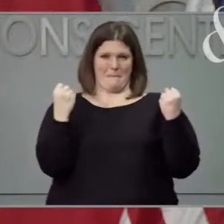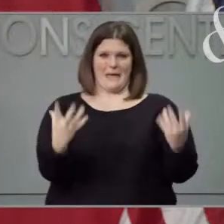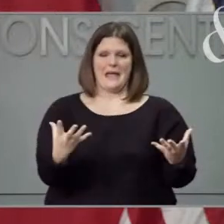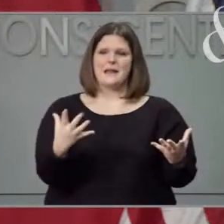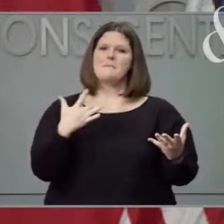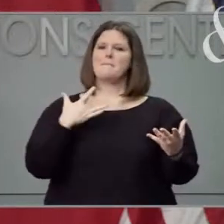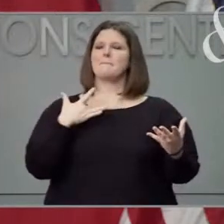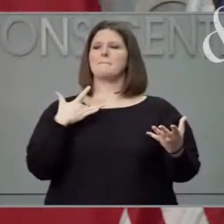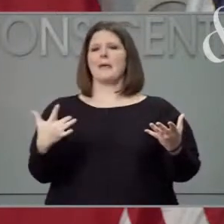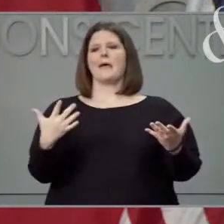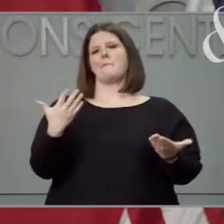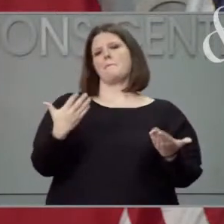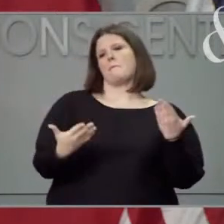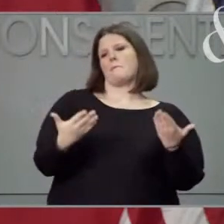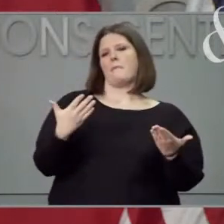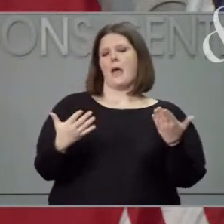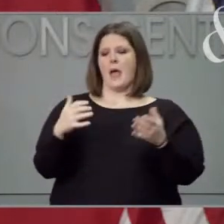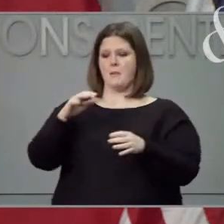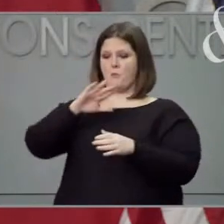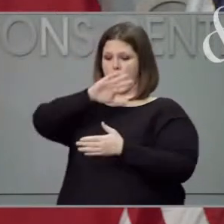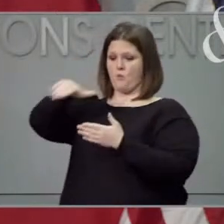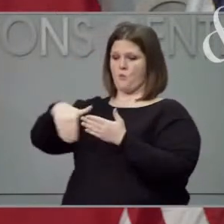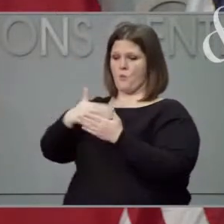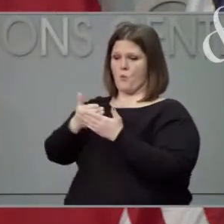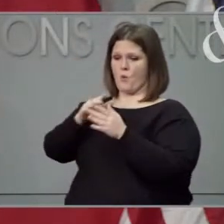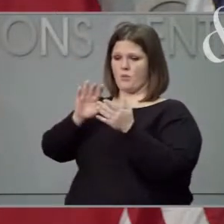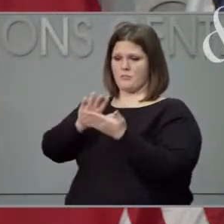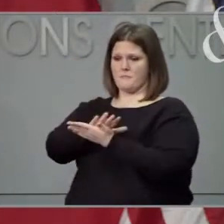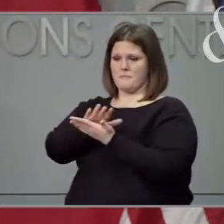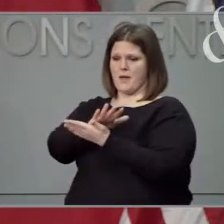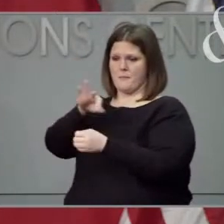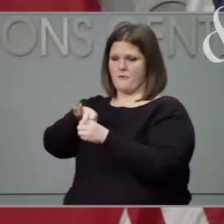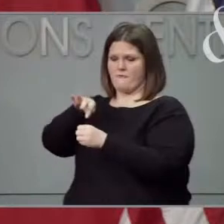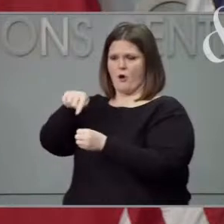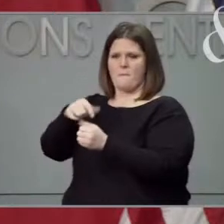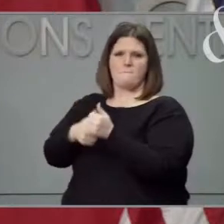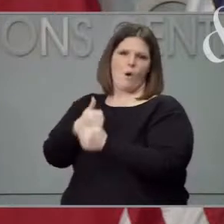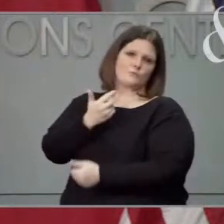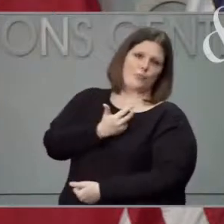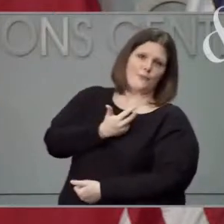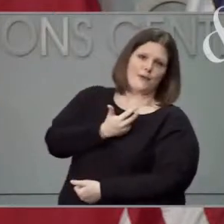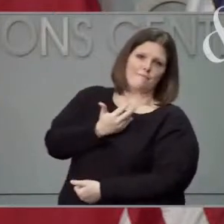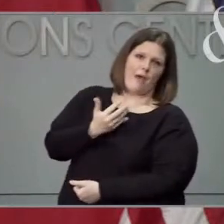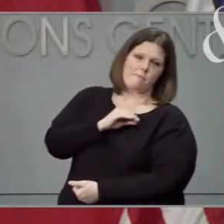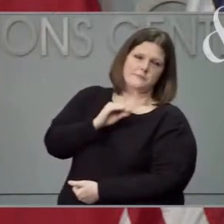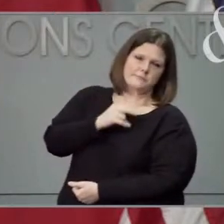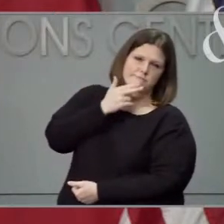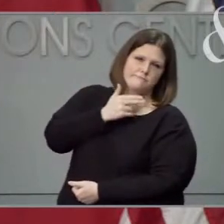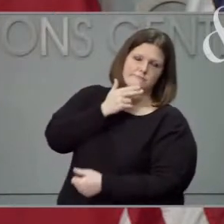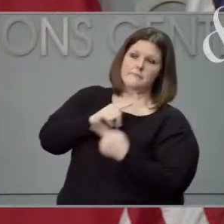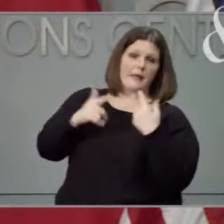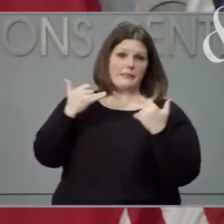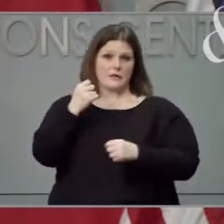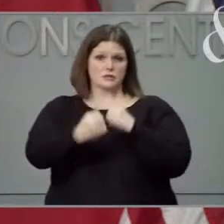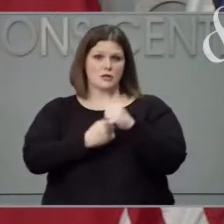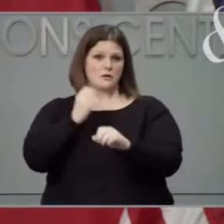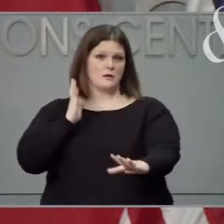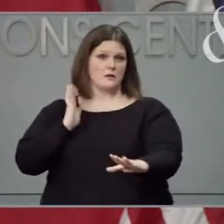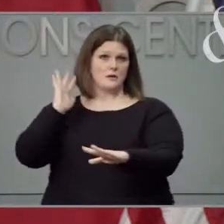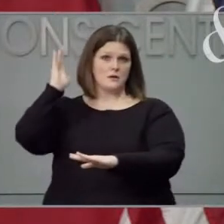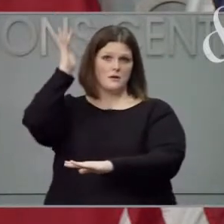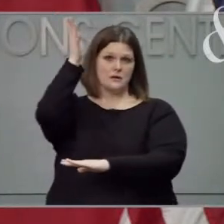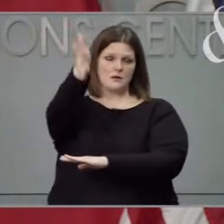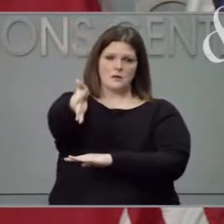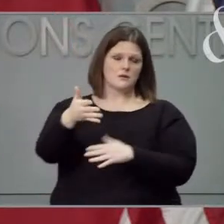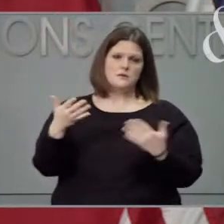only see 3 to 5% of our ballots cast absentee by mail, and obviously, we far exceeded that with this election. So, I